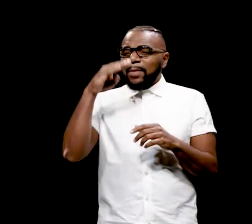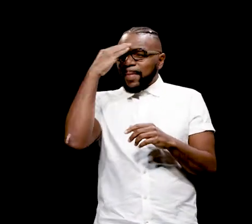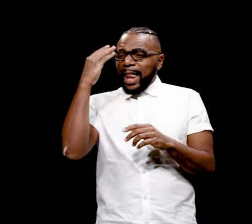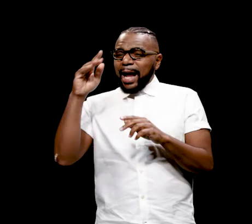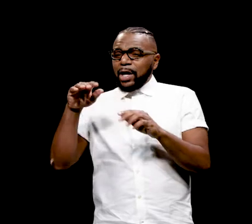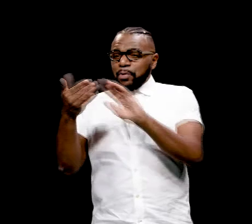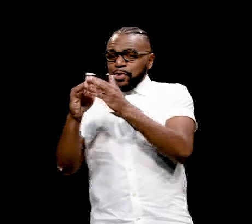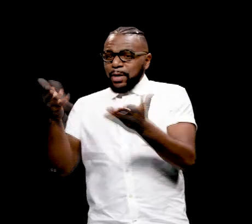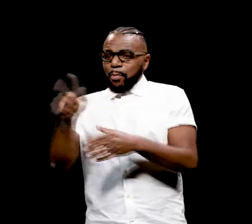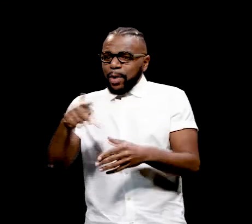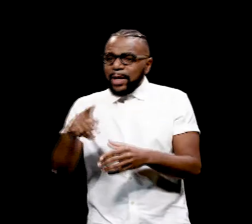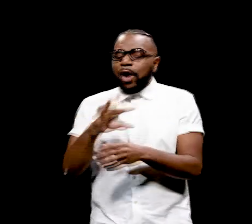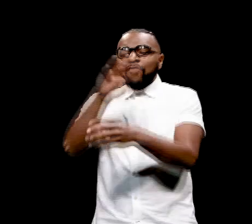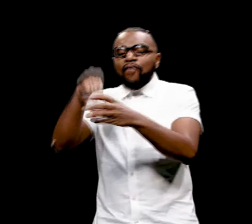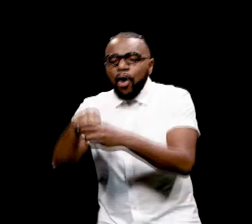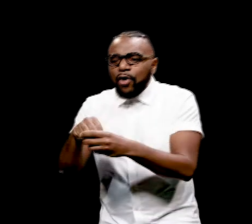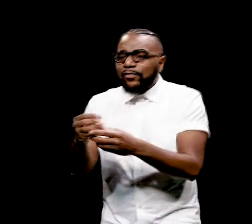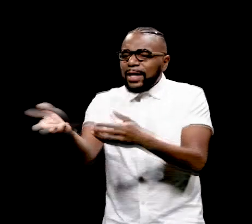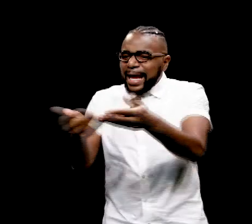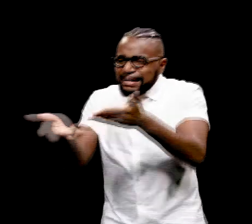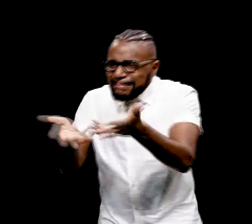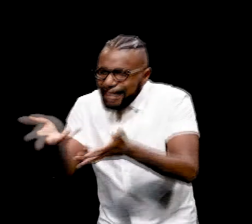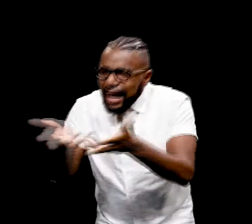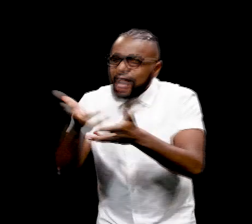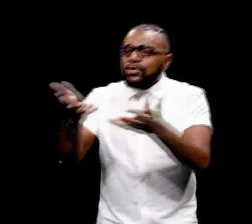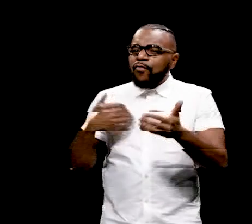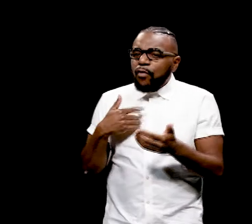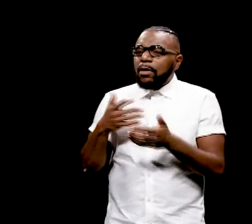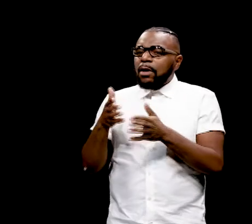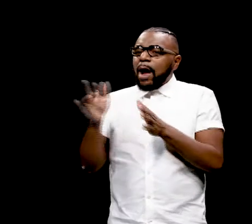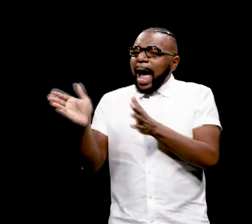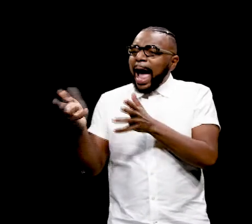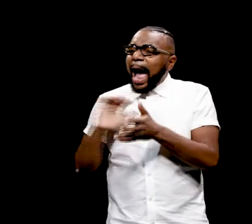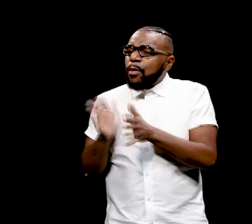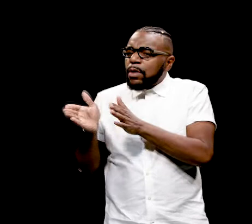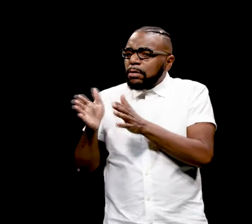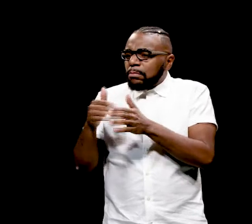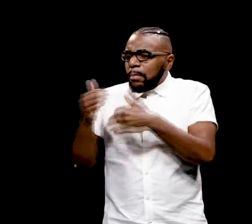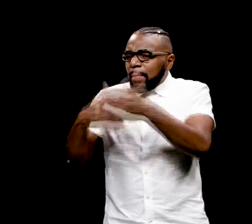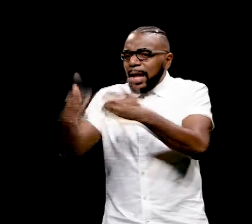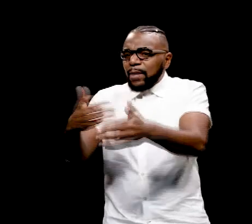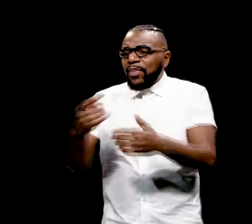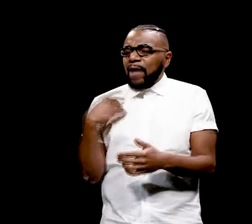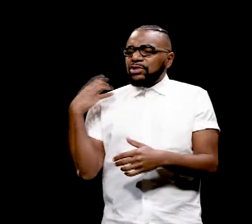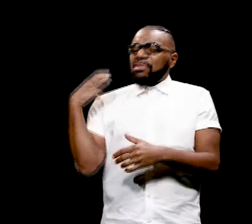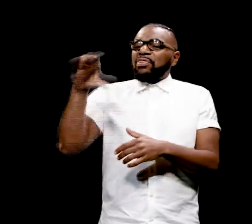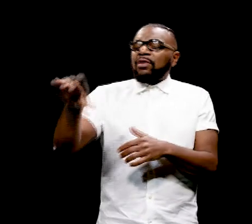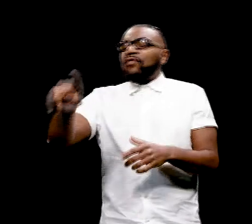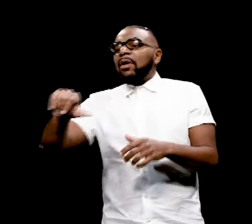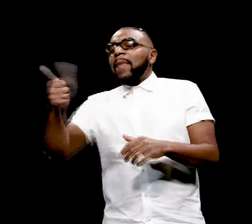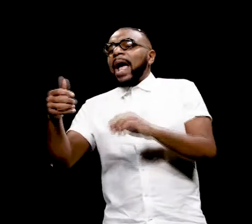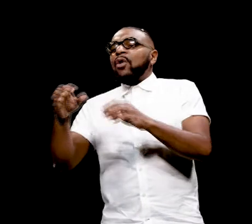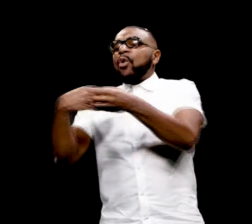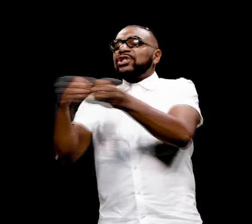informed, engaged, and benefiting from our local climate action plan commitments without offloading that work onto Black-led